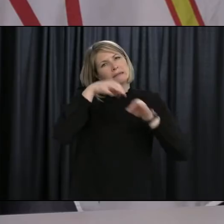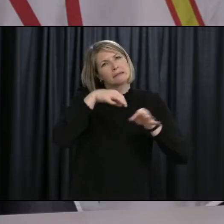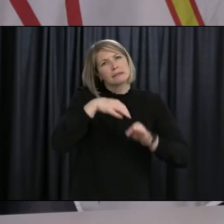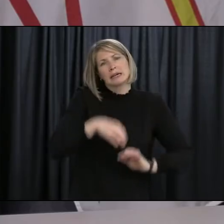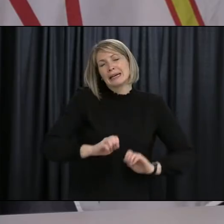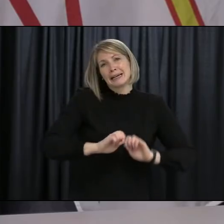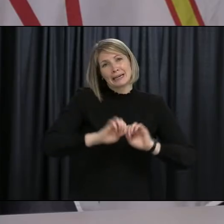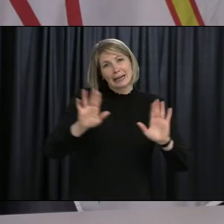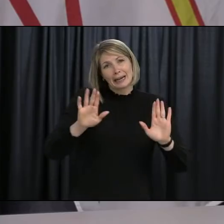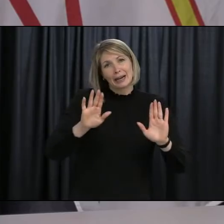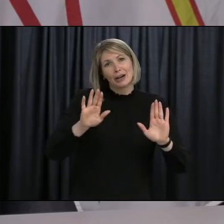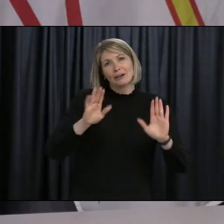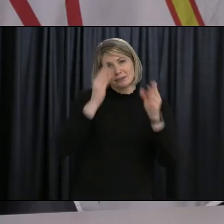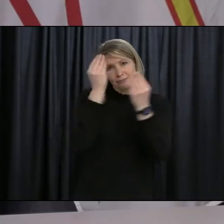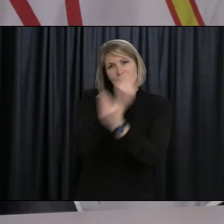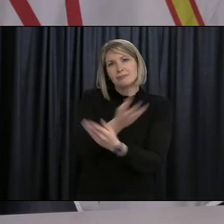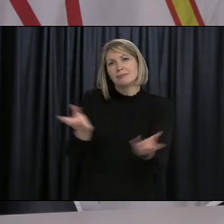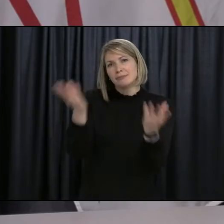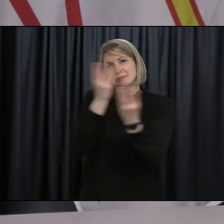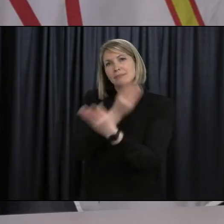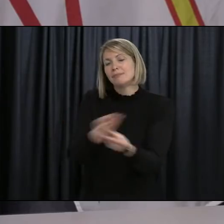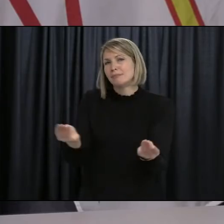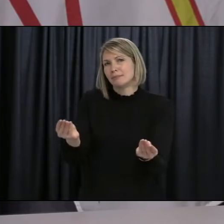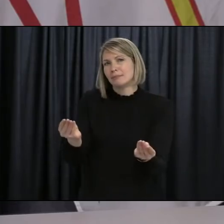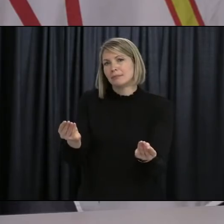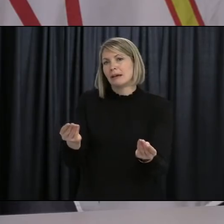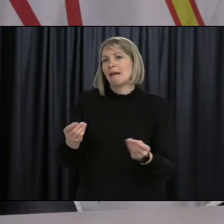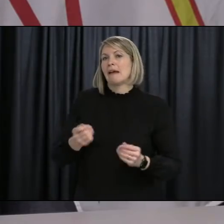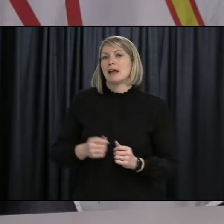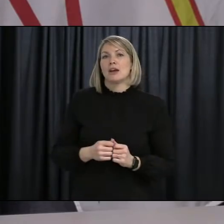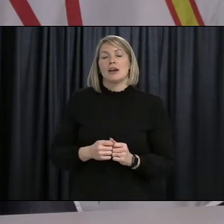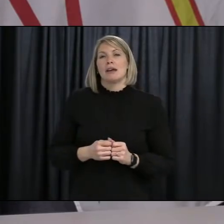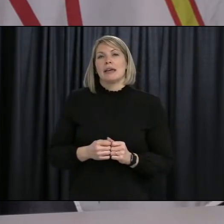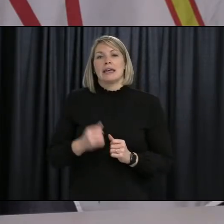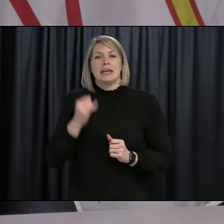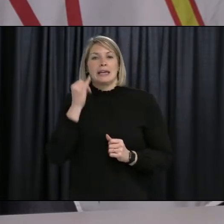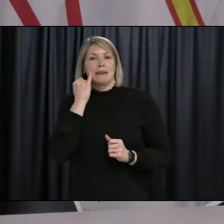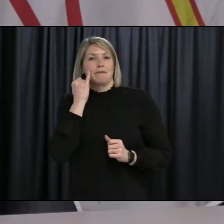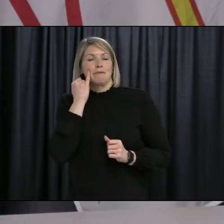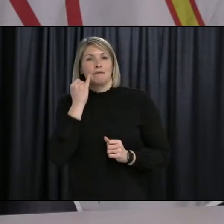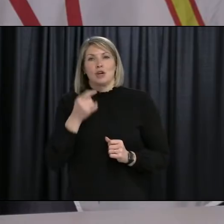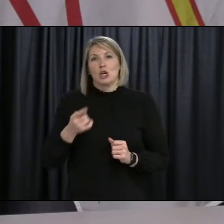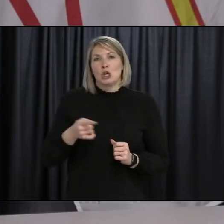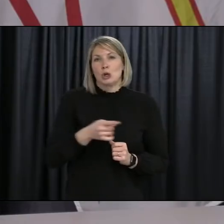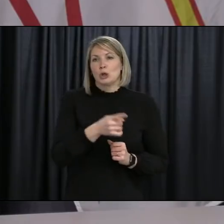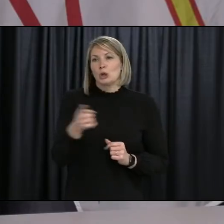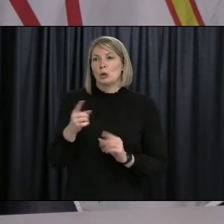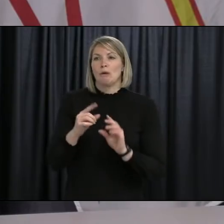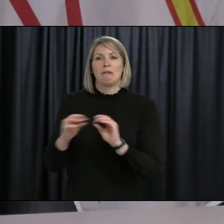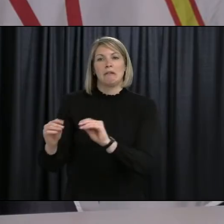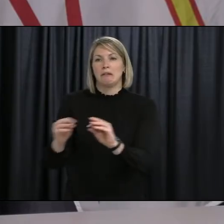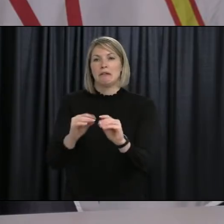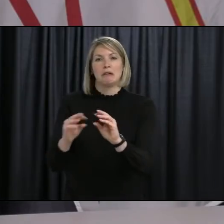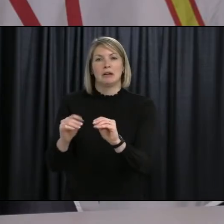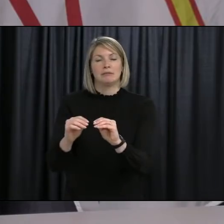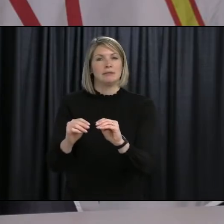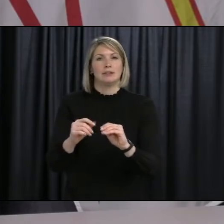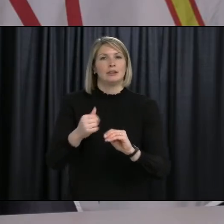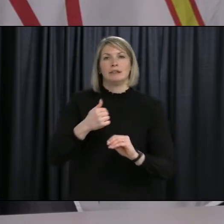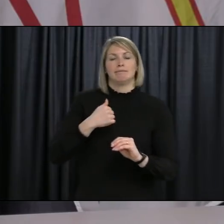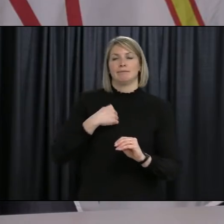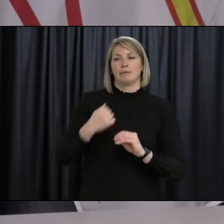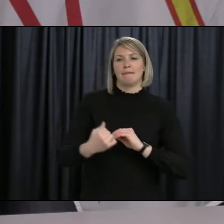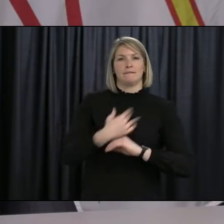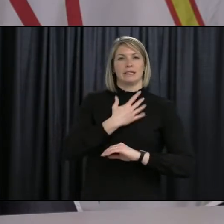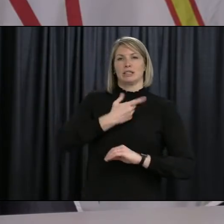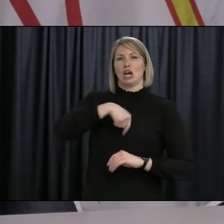and what's happening in the community. It's not in anyone's best interest for us to be holding back on that. So people